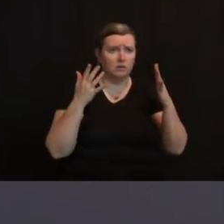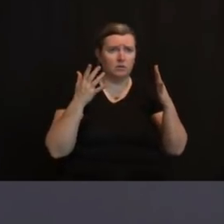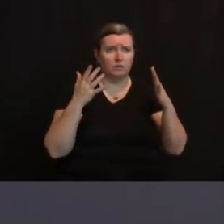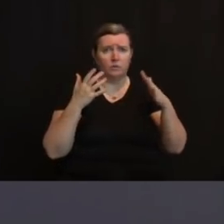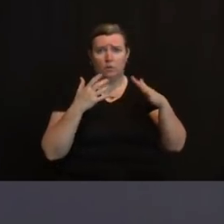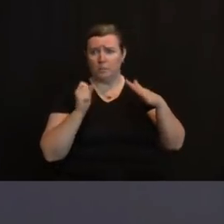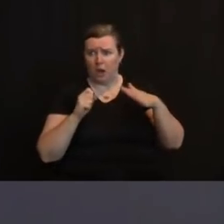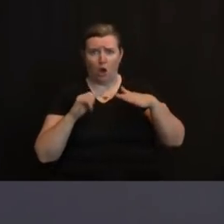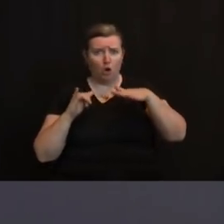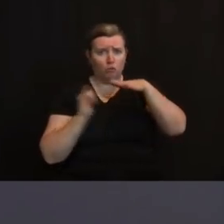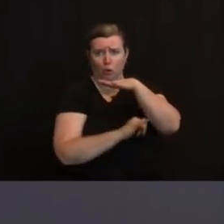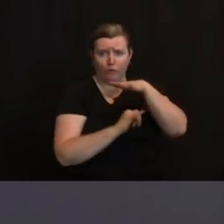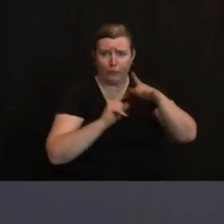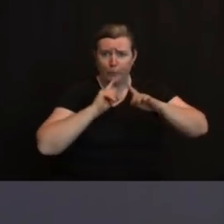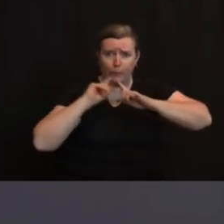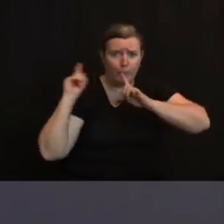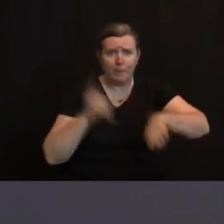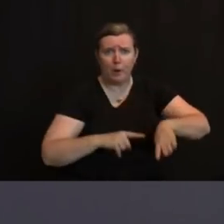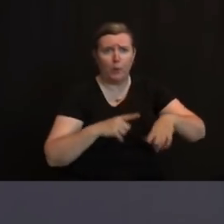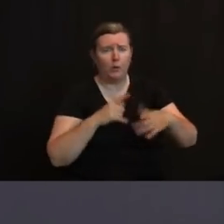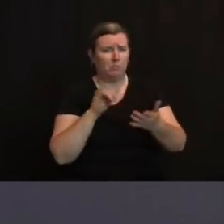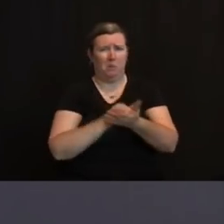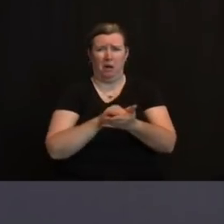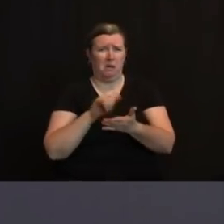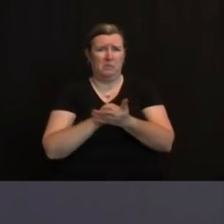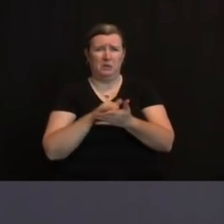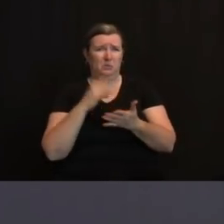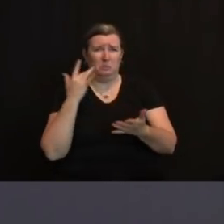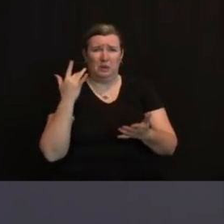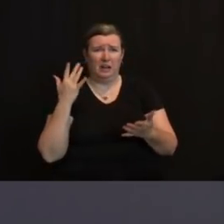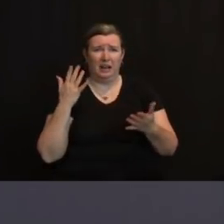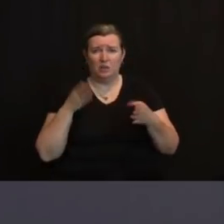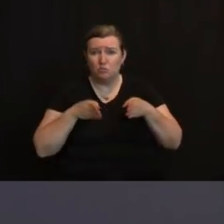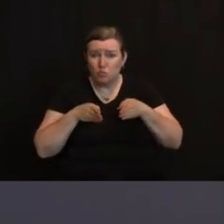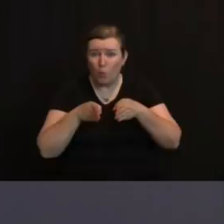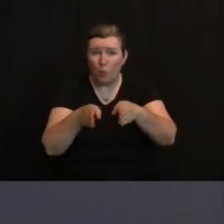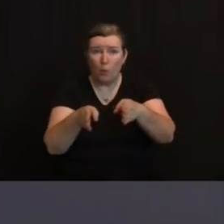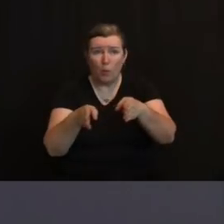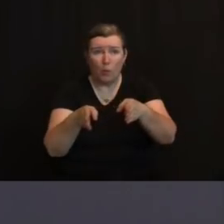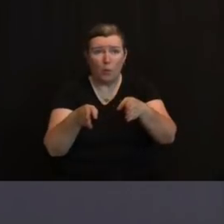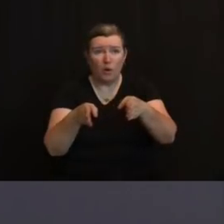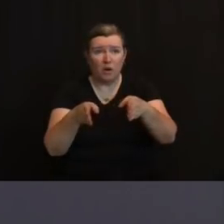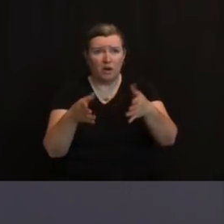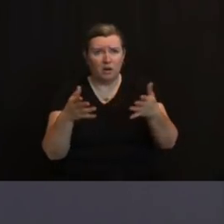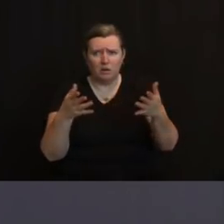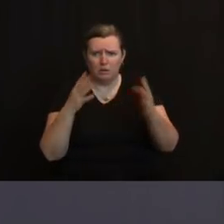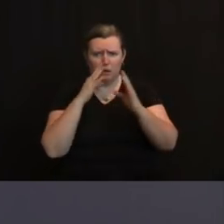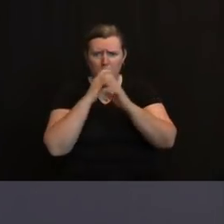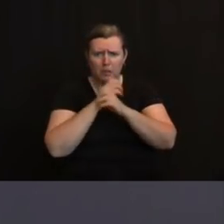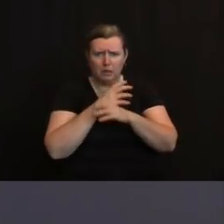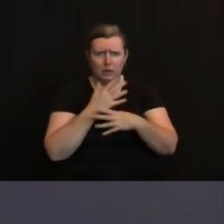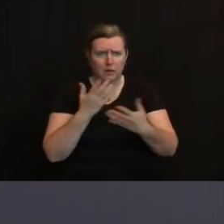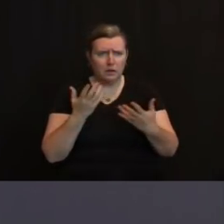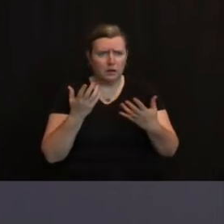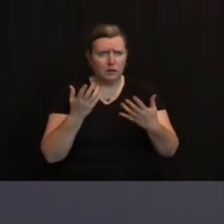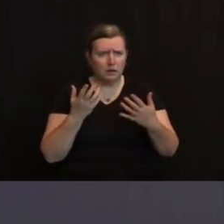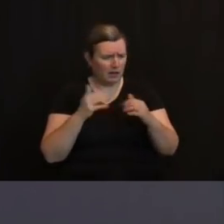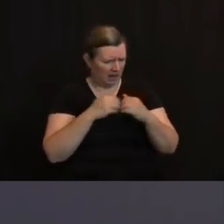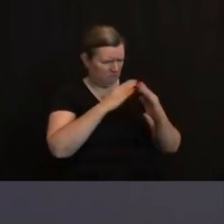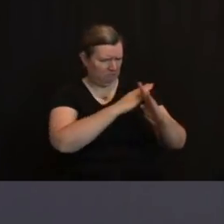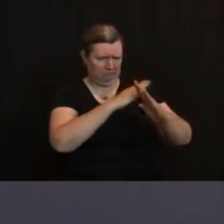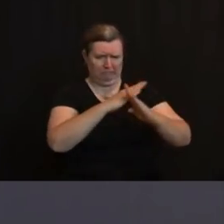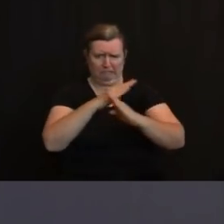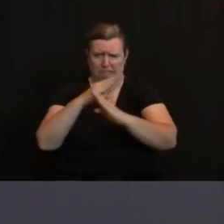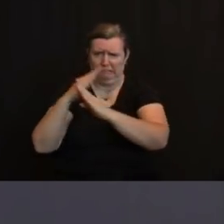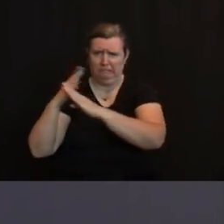the spider web of roads. And yet now that's what he's asking for. And you are, and Governor Cuomo is.